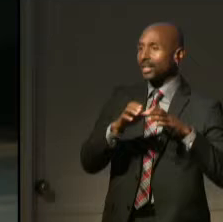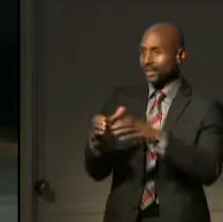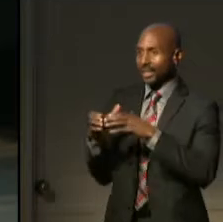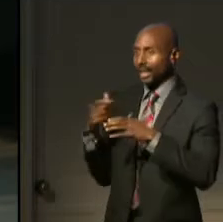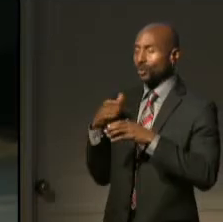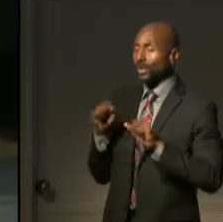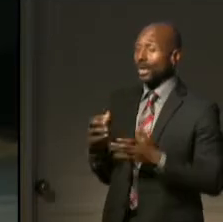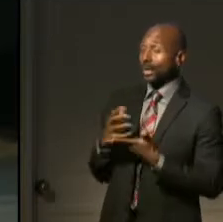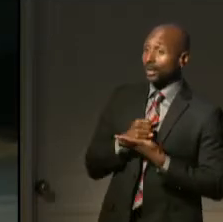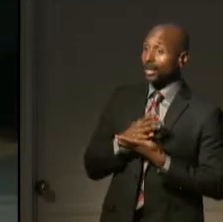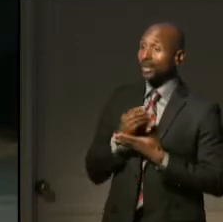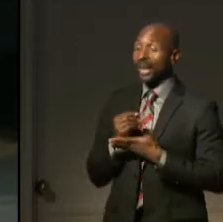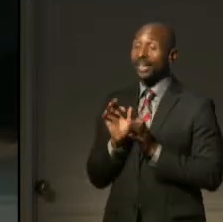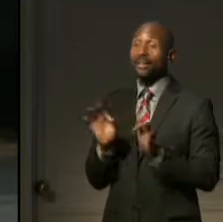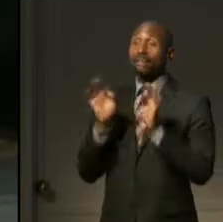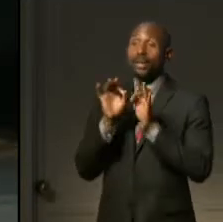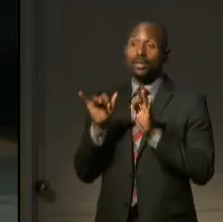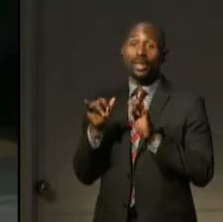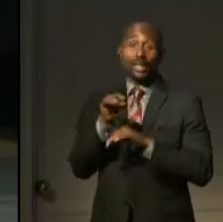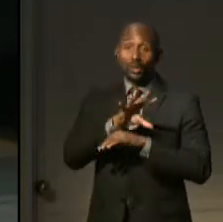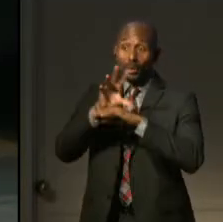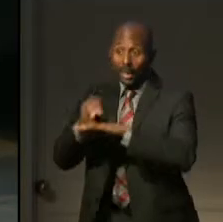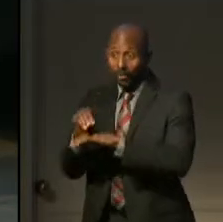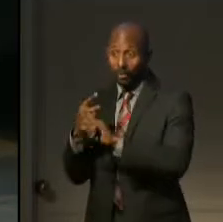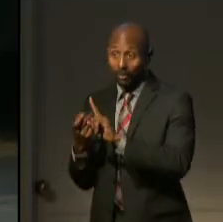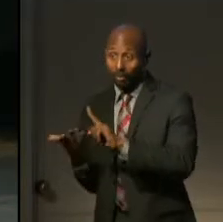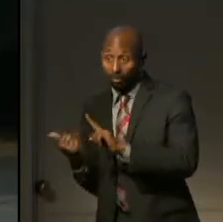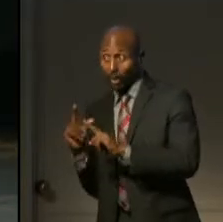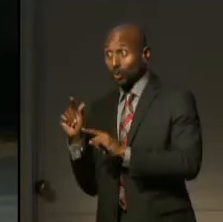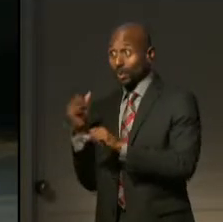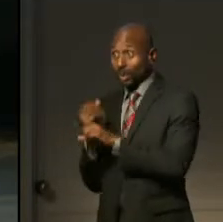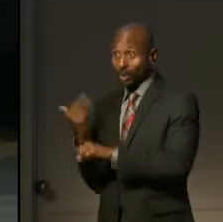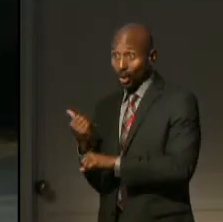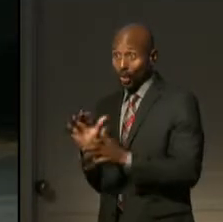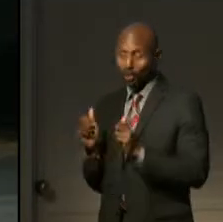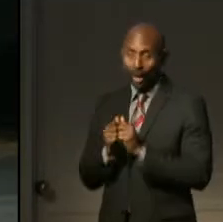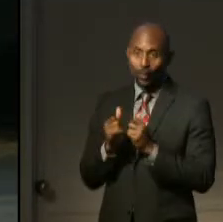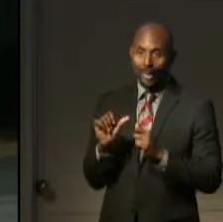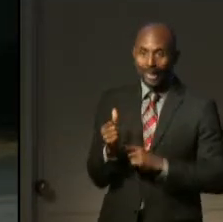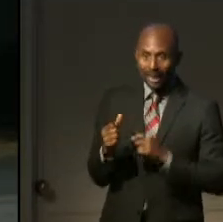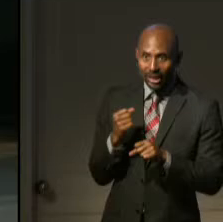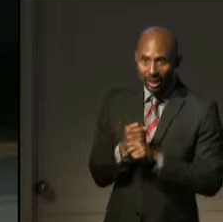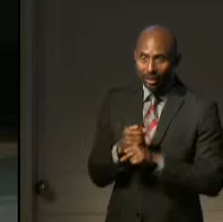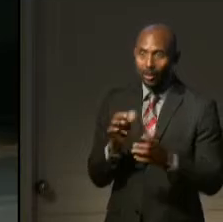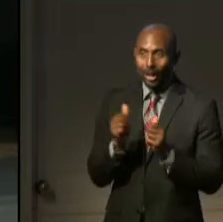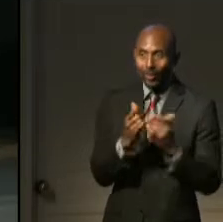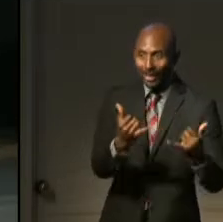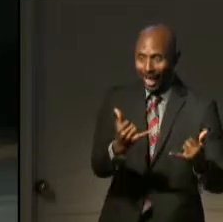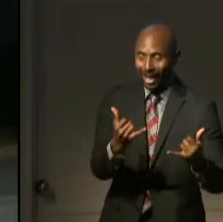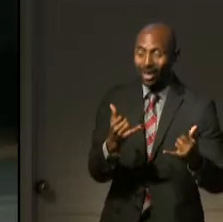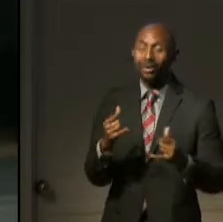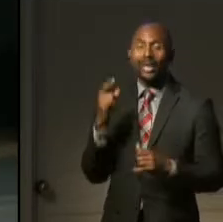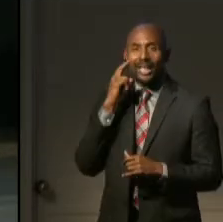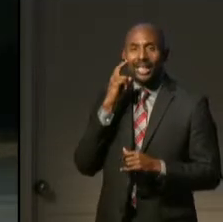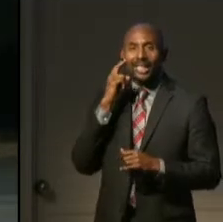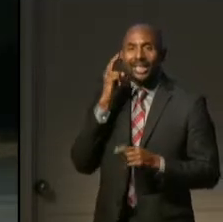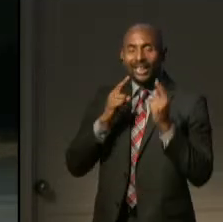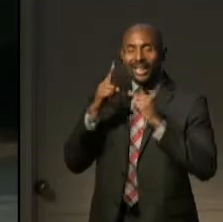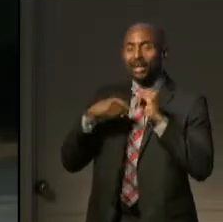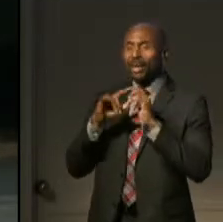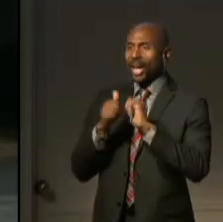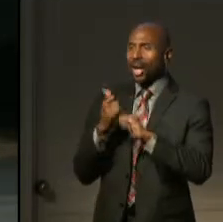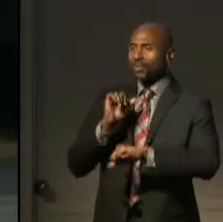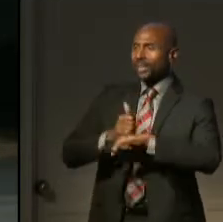the kind of value that something that you captured maybe 20 years ago has today or versus 10 years ago, and thinking about how we can create data sets that have